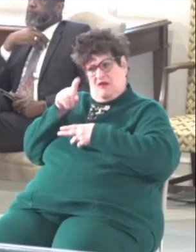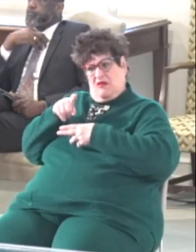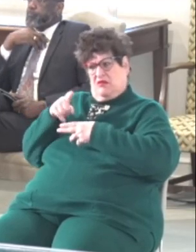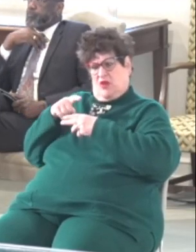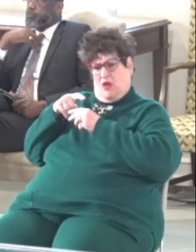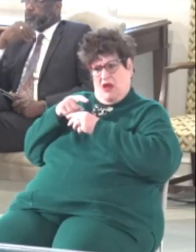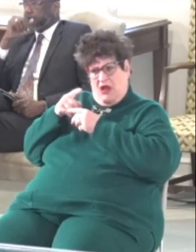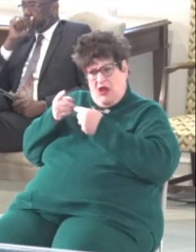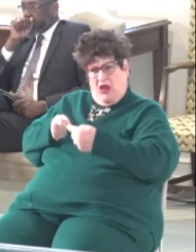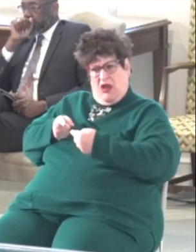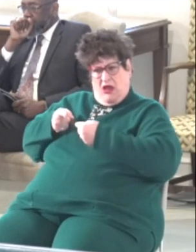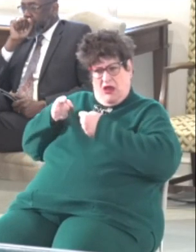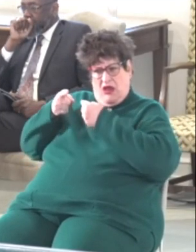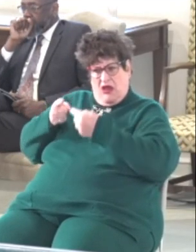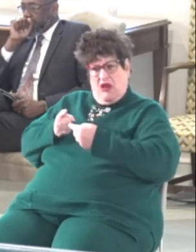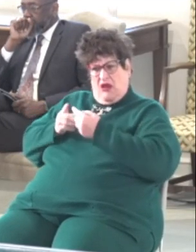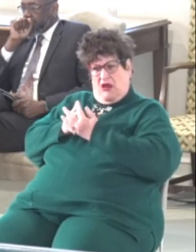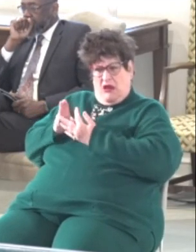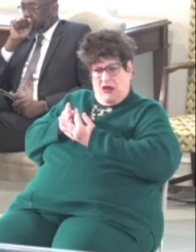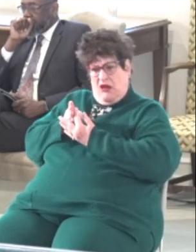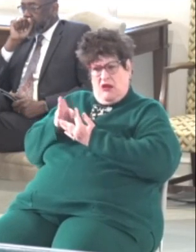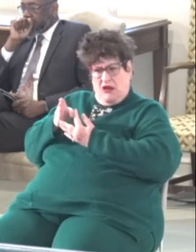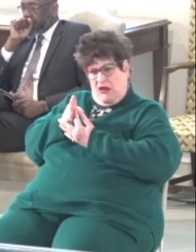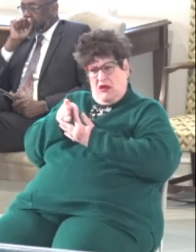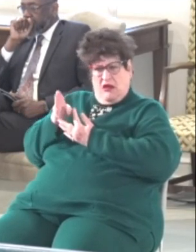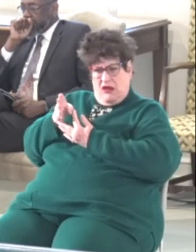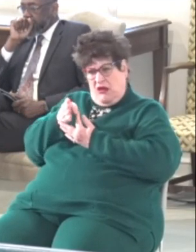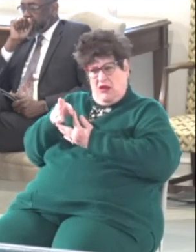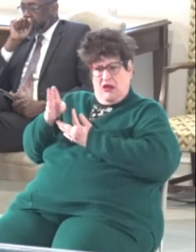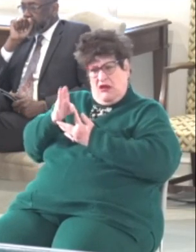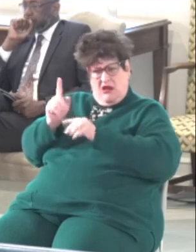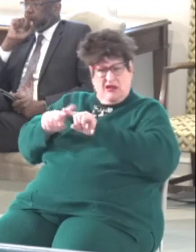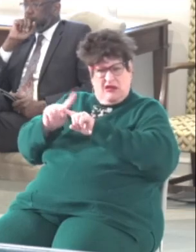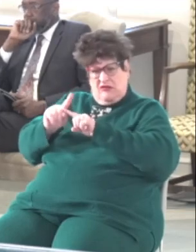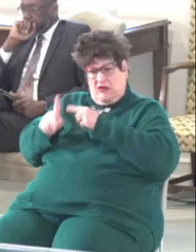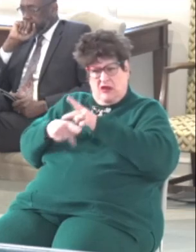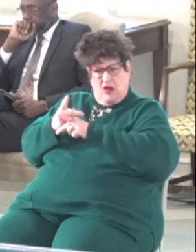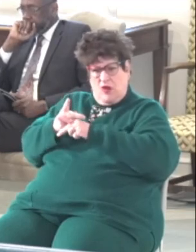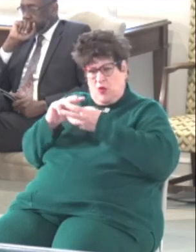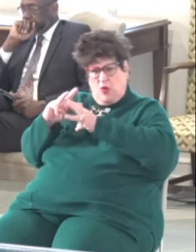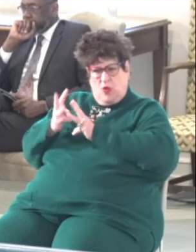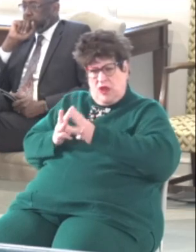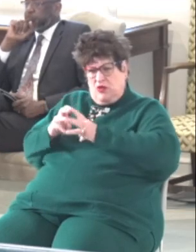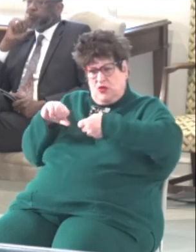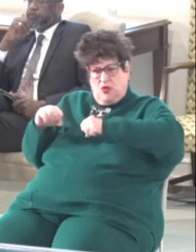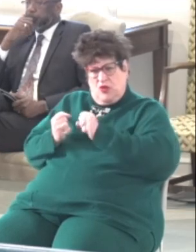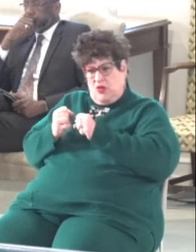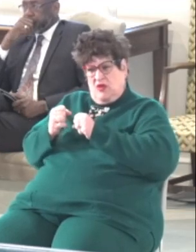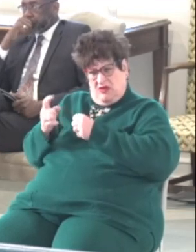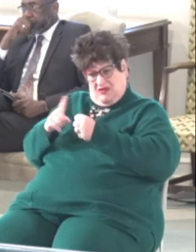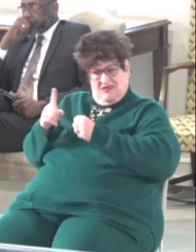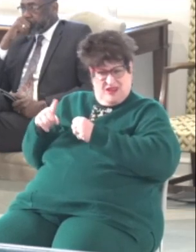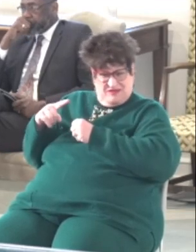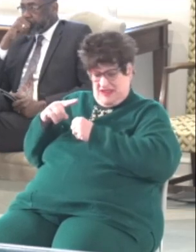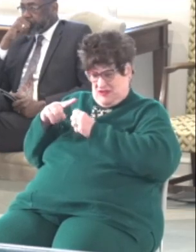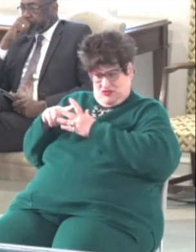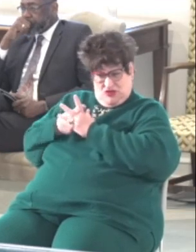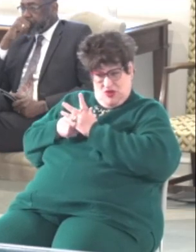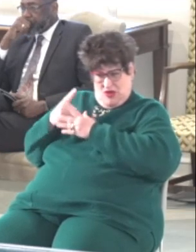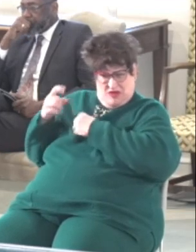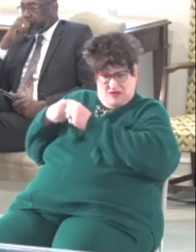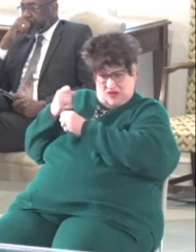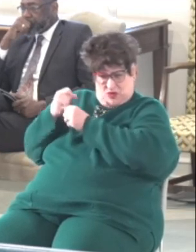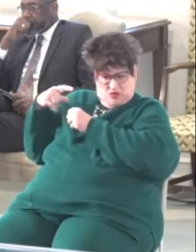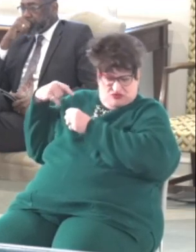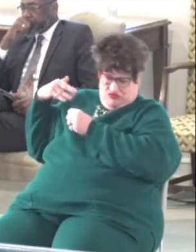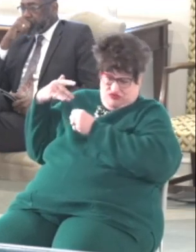winters, literal and metaphorical. They have done so for a millennium and more. And as Palmer keeps